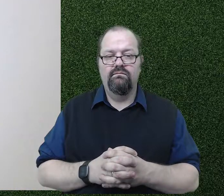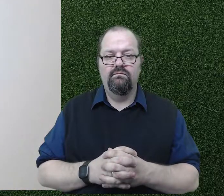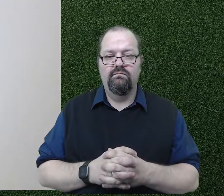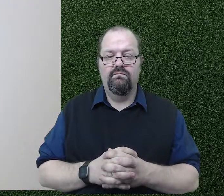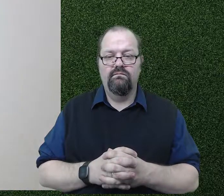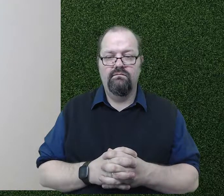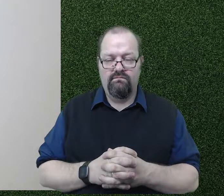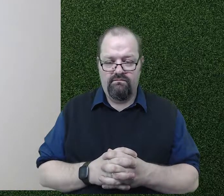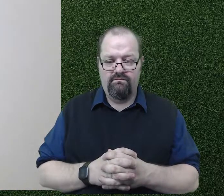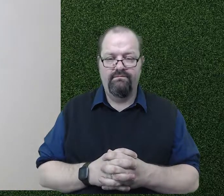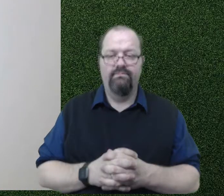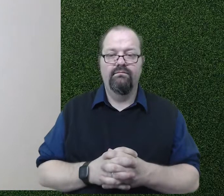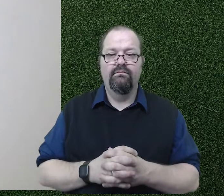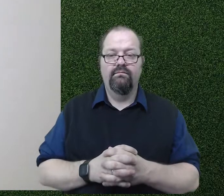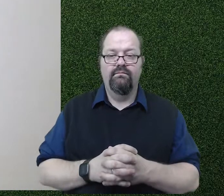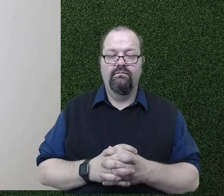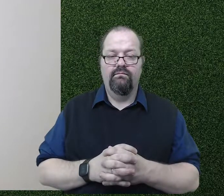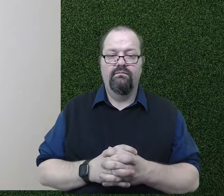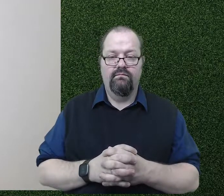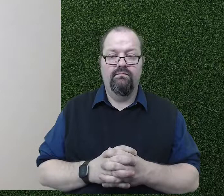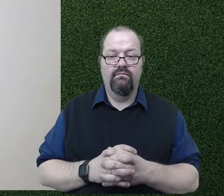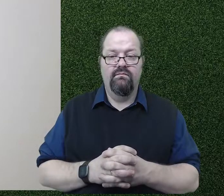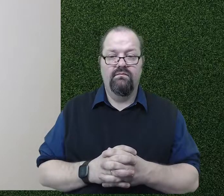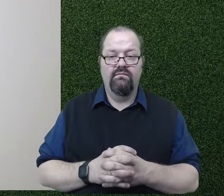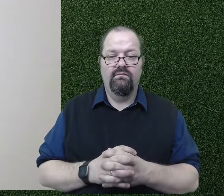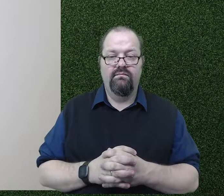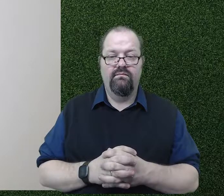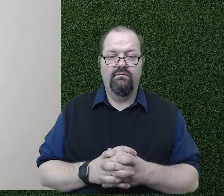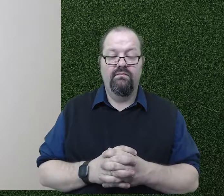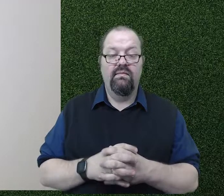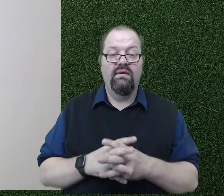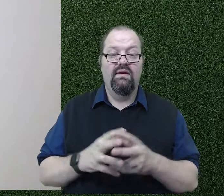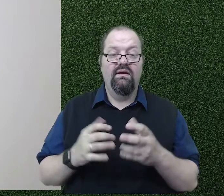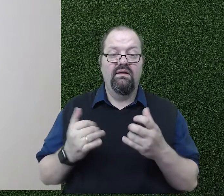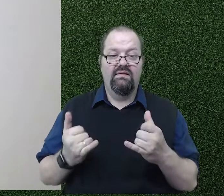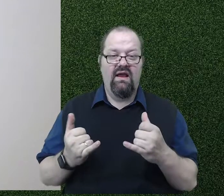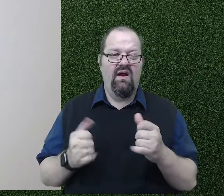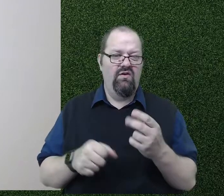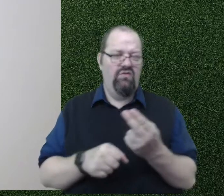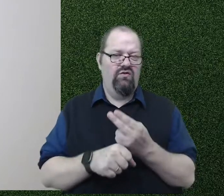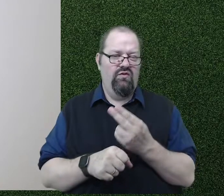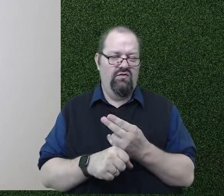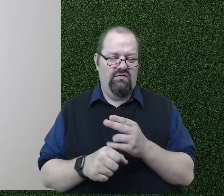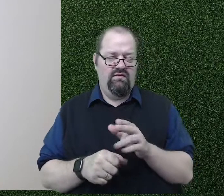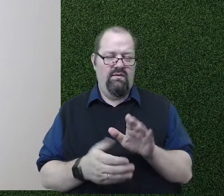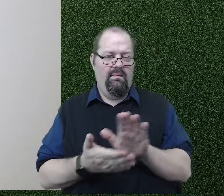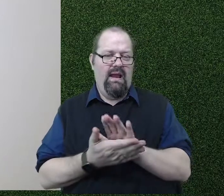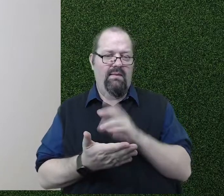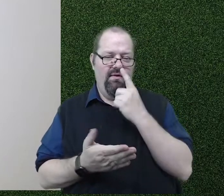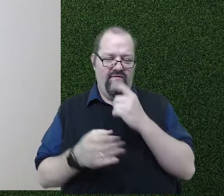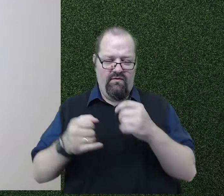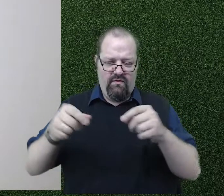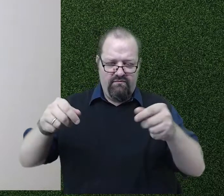And at the 0.79, use another piece of paper as a straight edge.